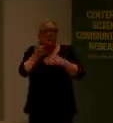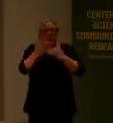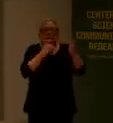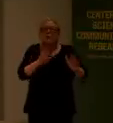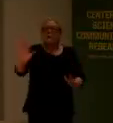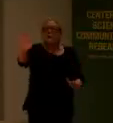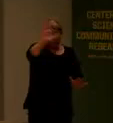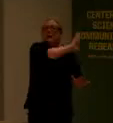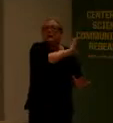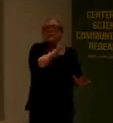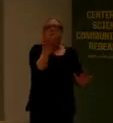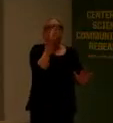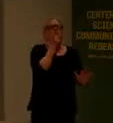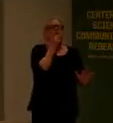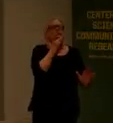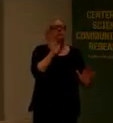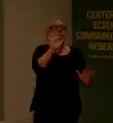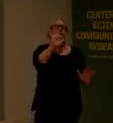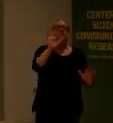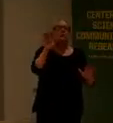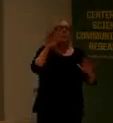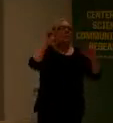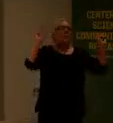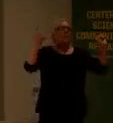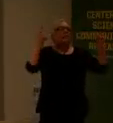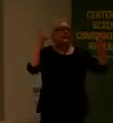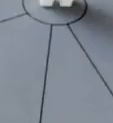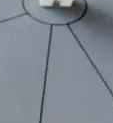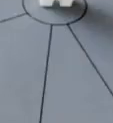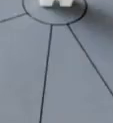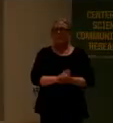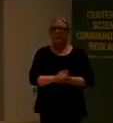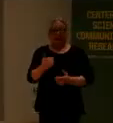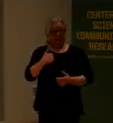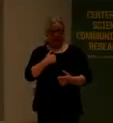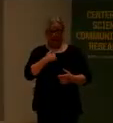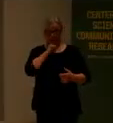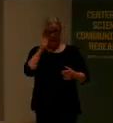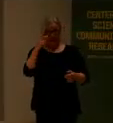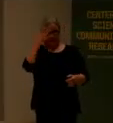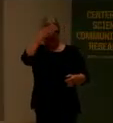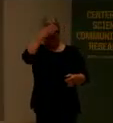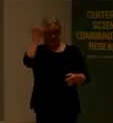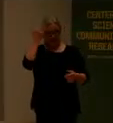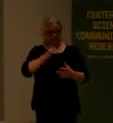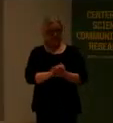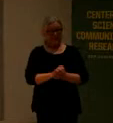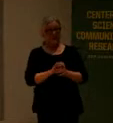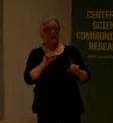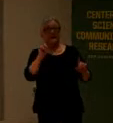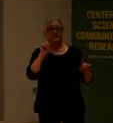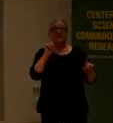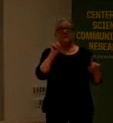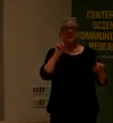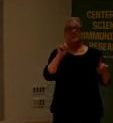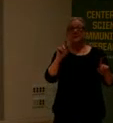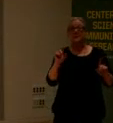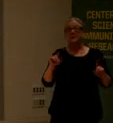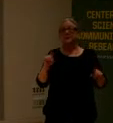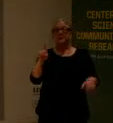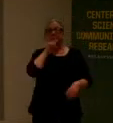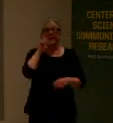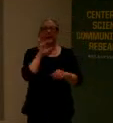most and work on. All right, I haven't forgotten the fact that there's commitment